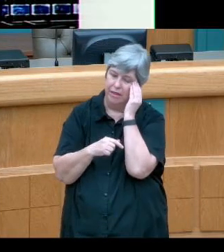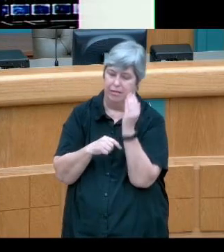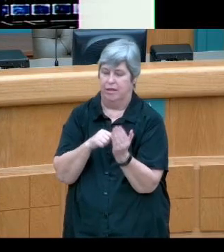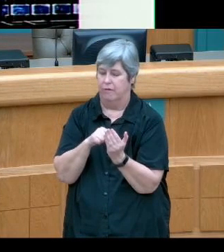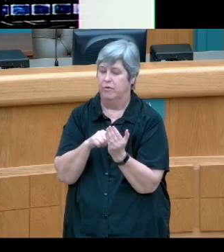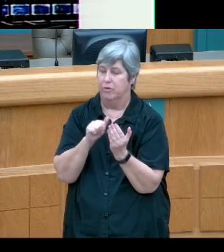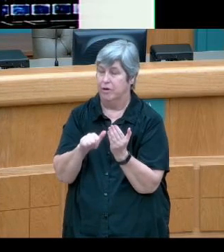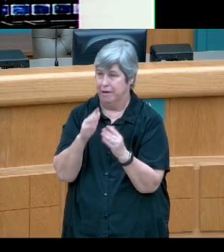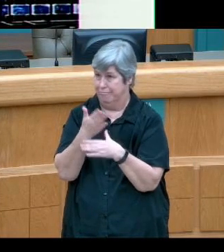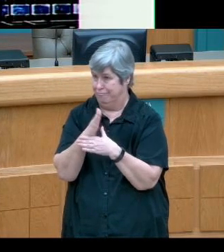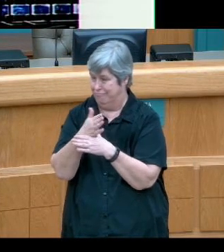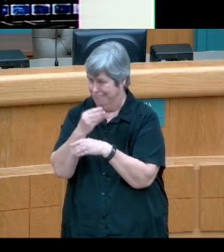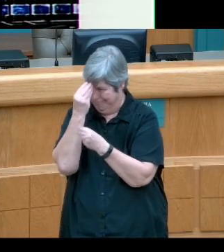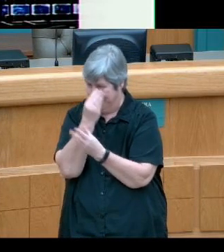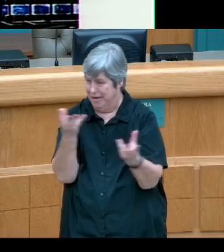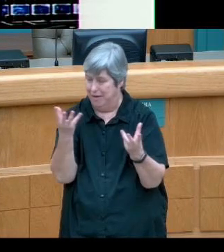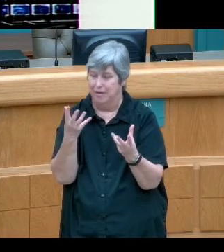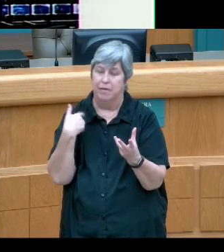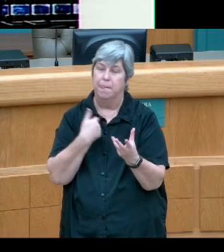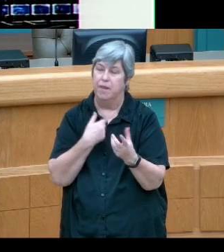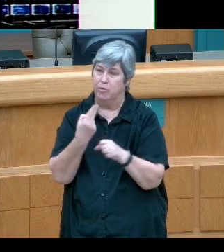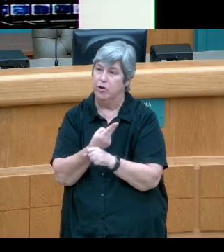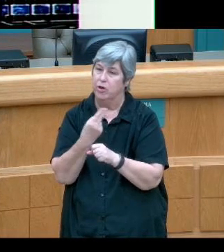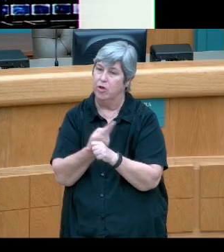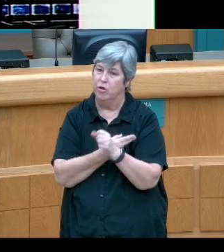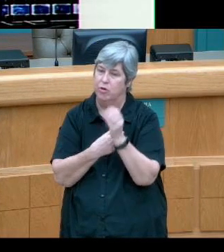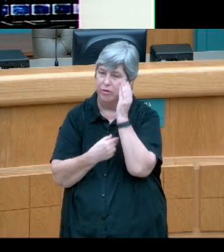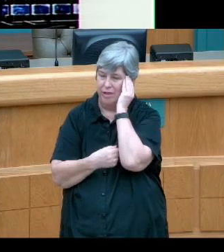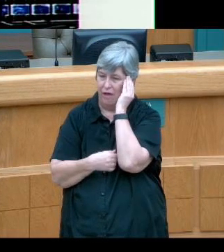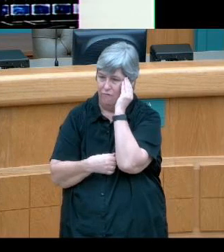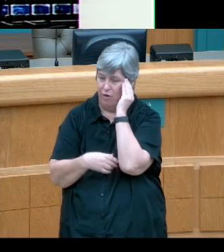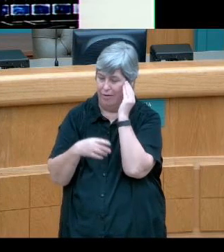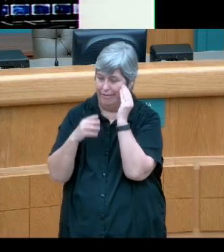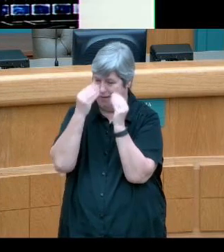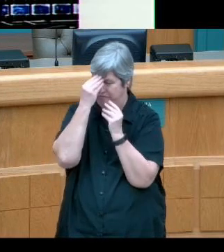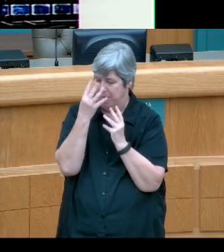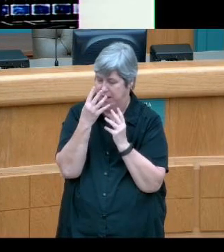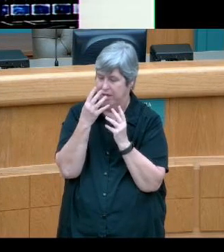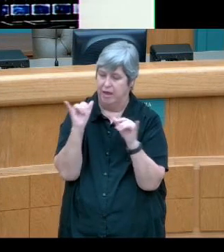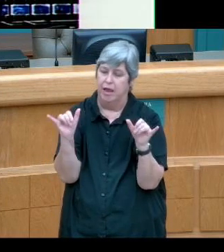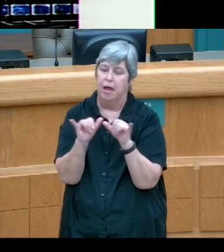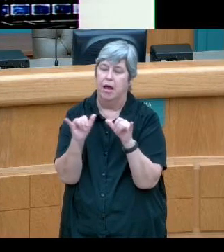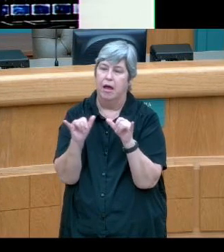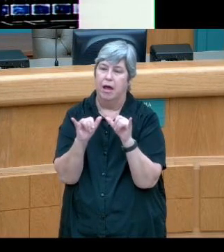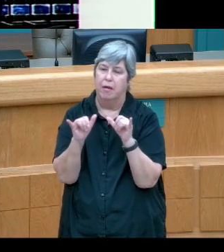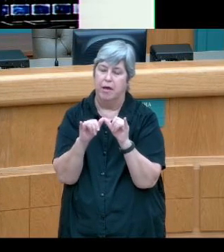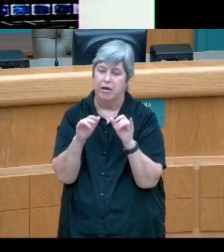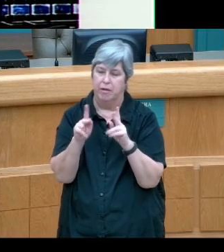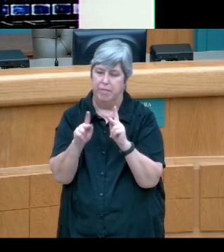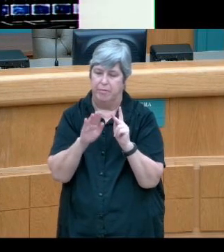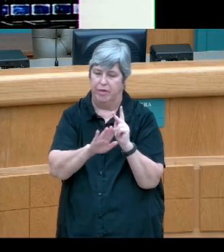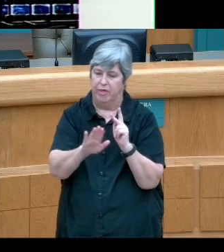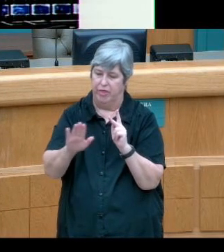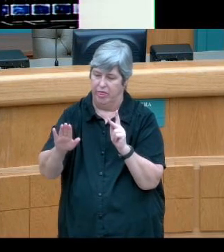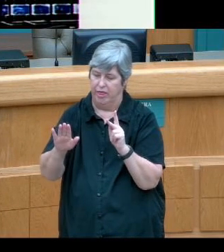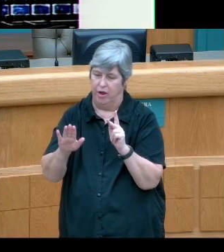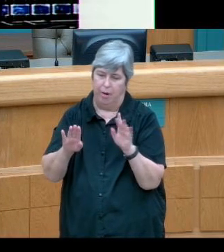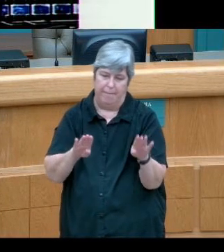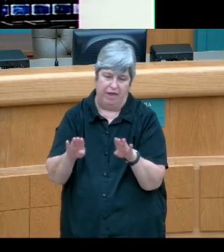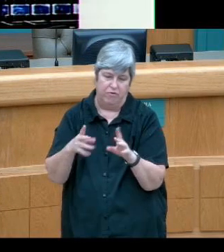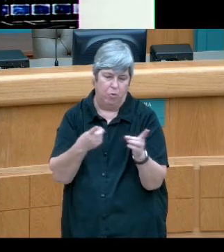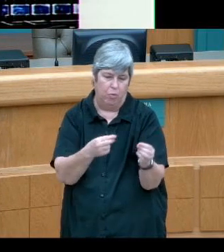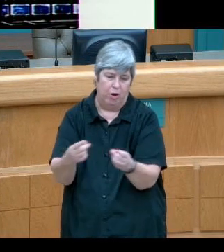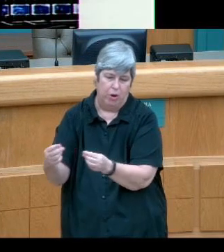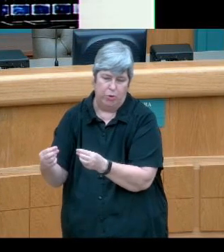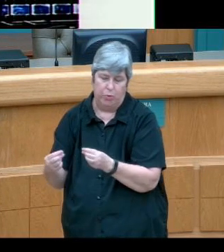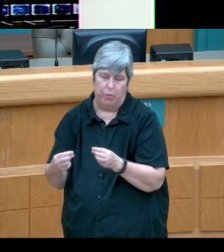share. And we're going to try to use this cell phone data to measure the behavior of people in Corpus Christi